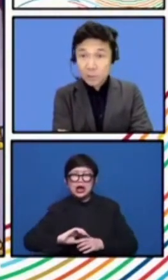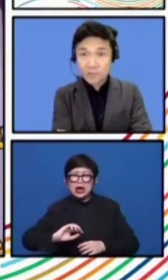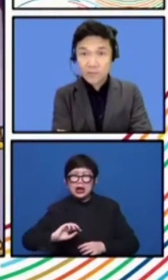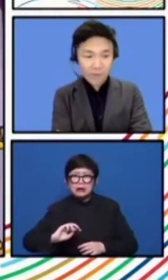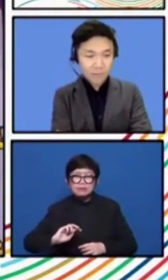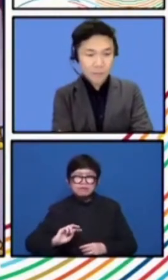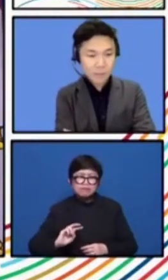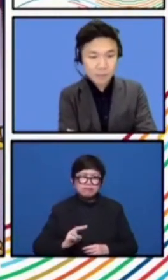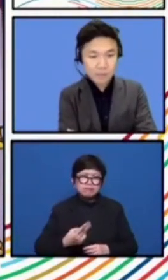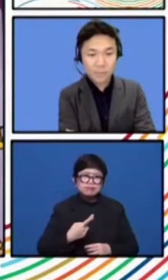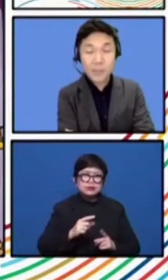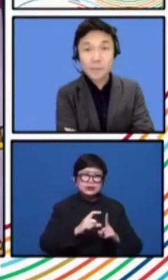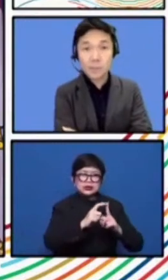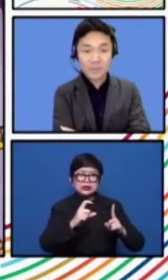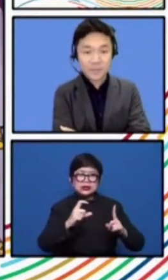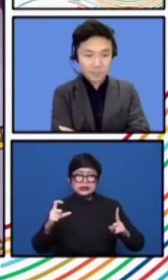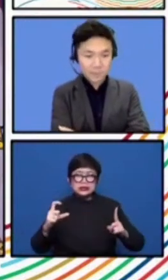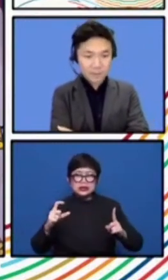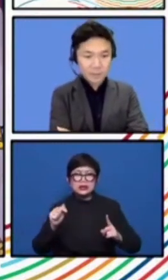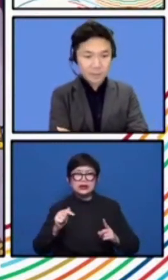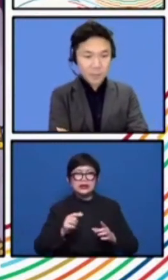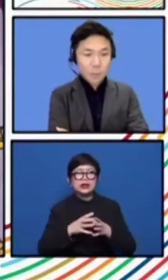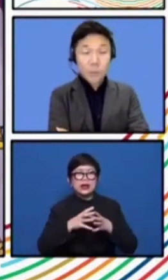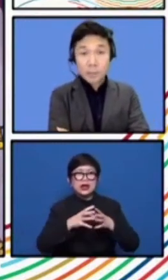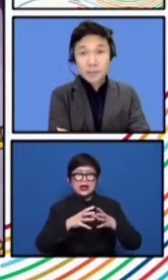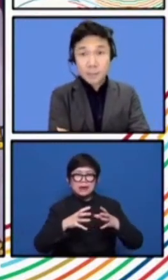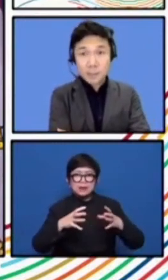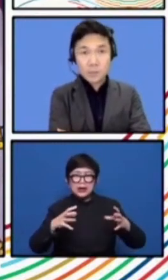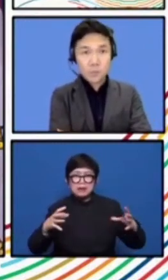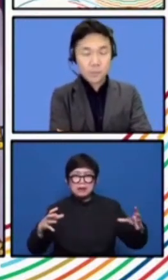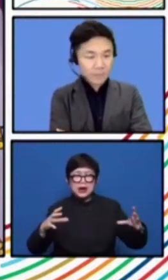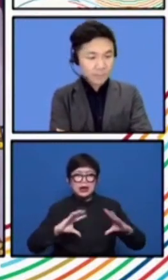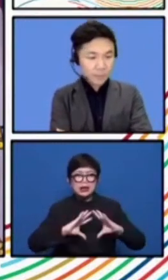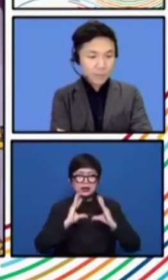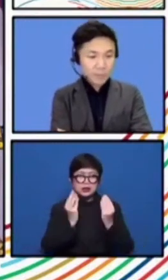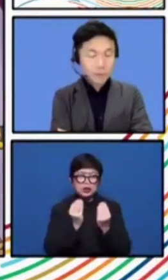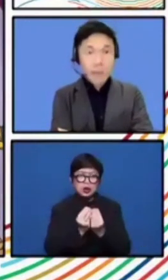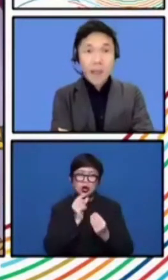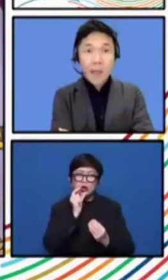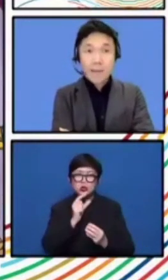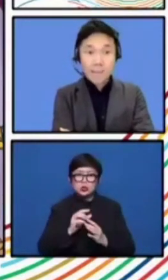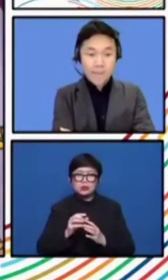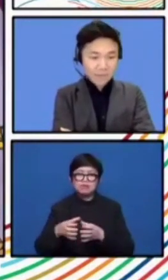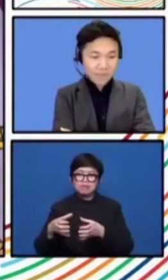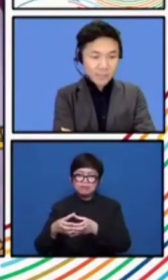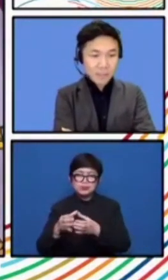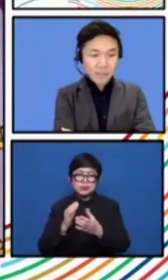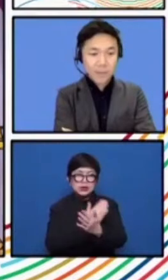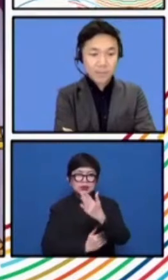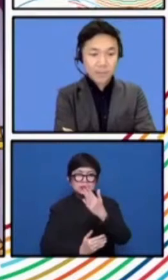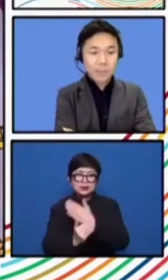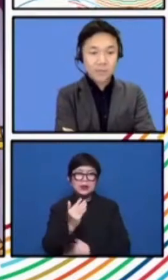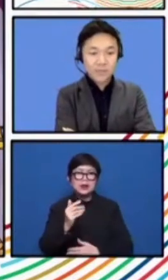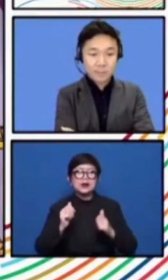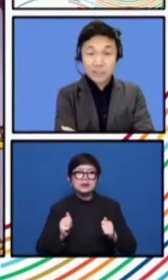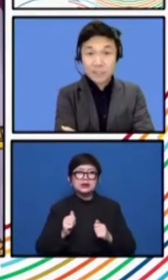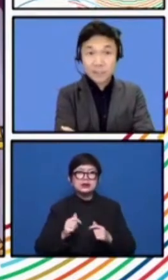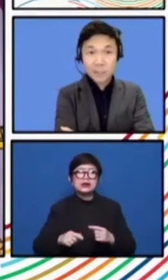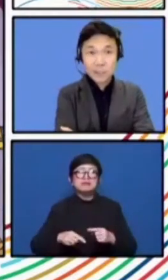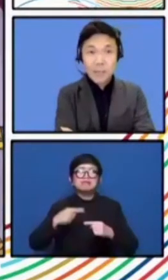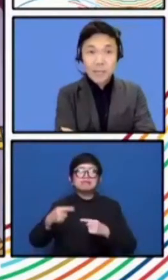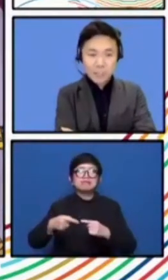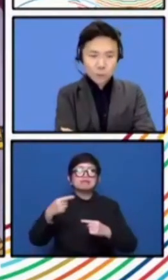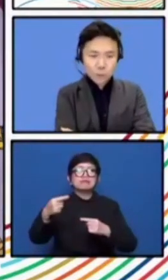inclusive development for people with disabilities will continue to be experienced and benefited by the people with disabilities